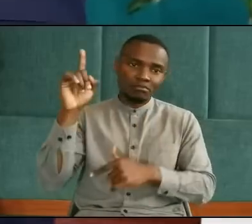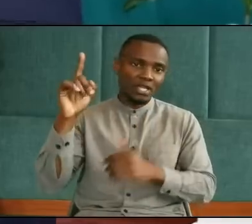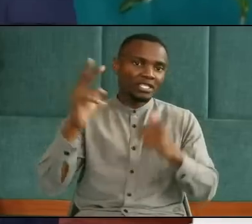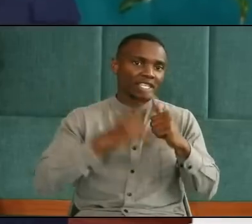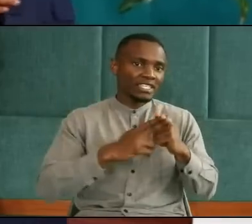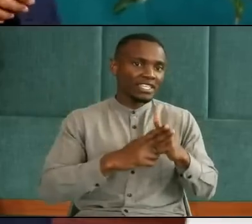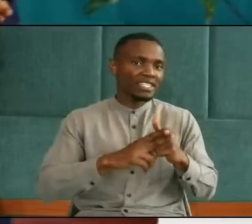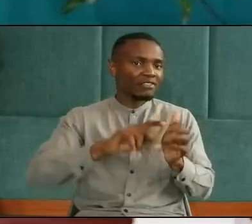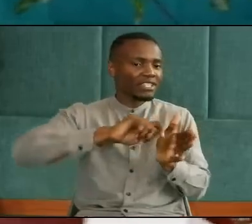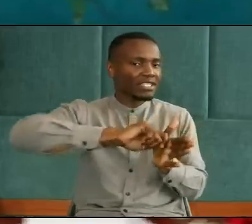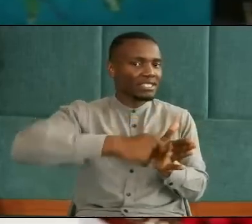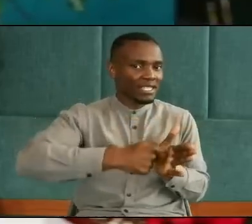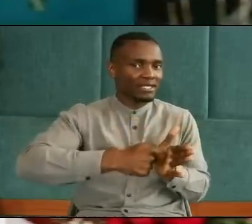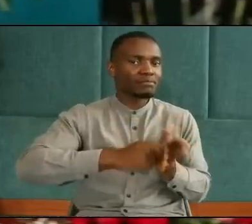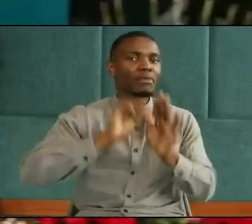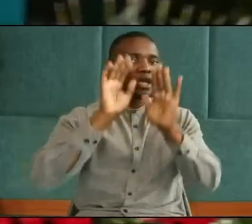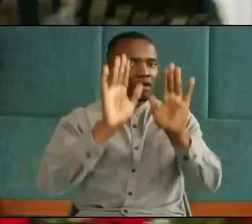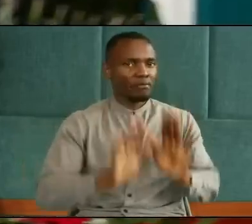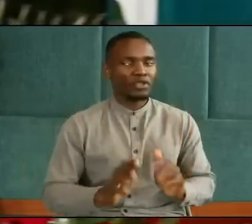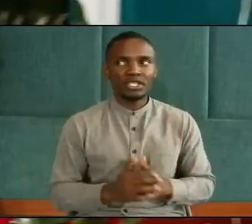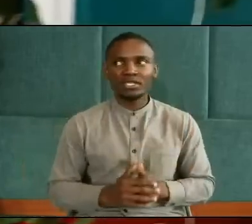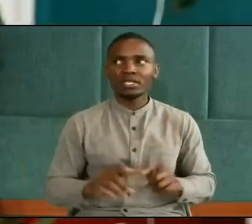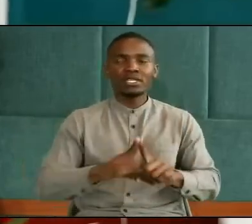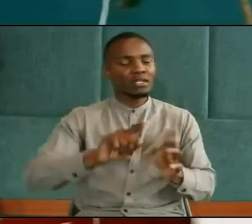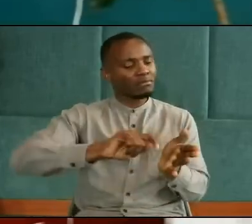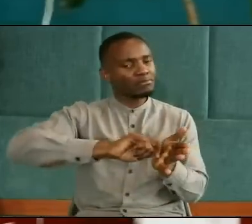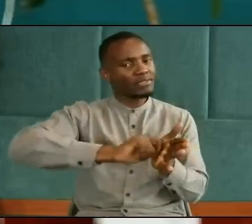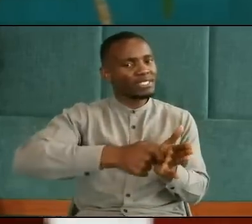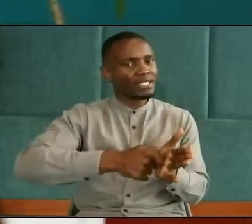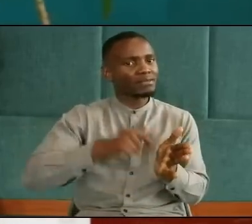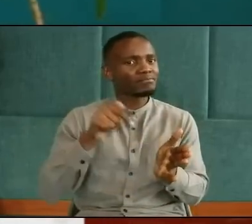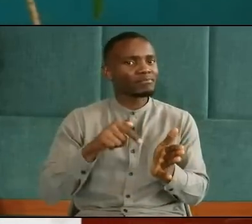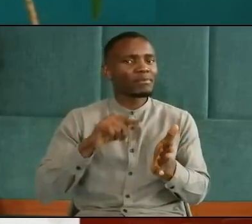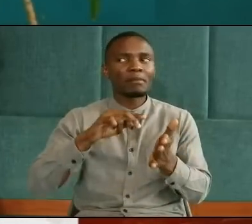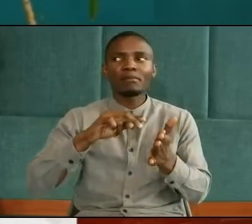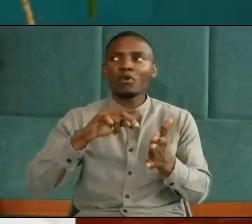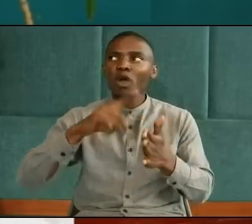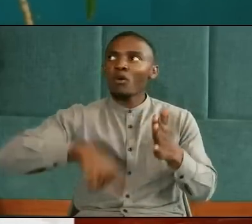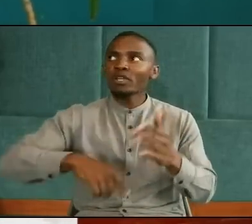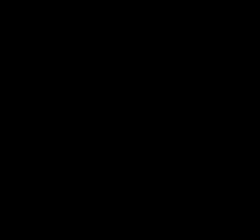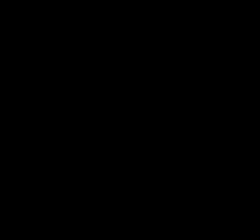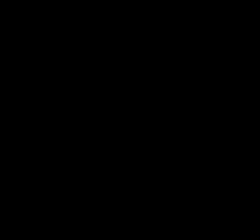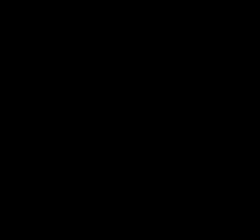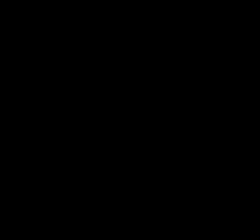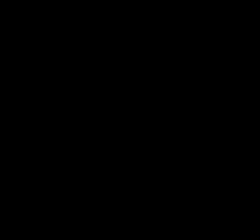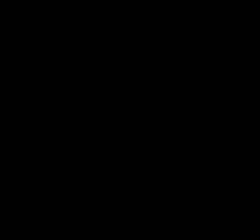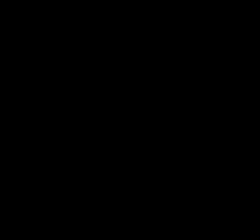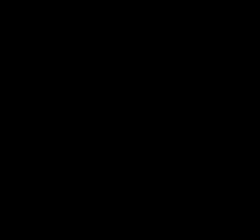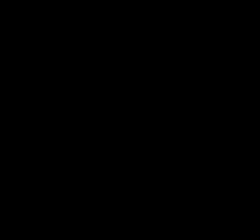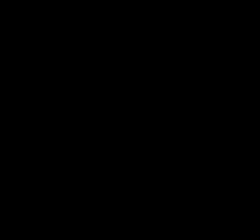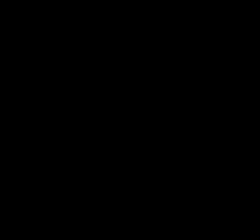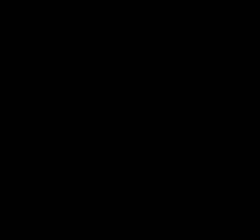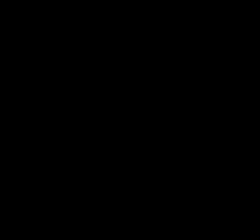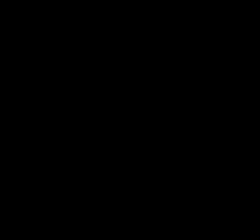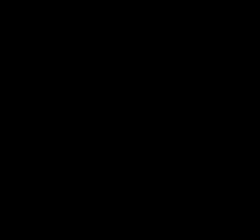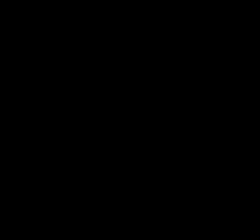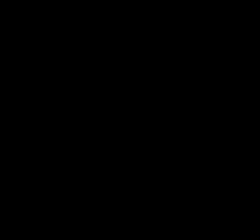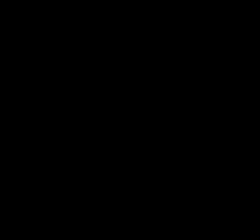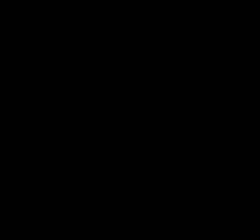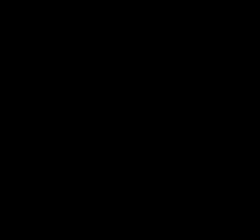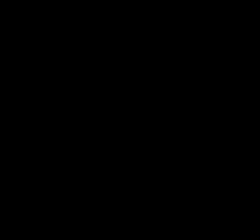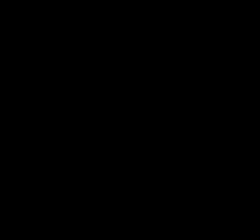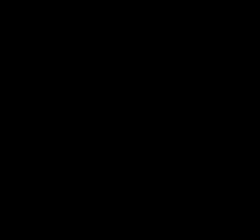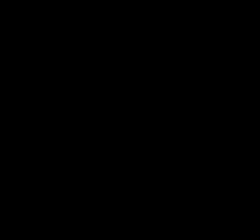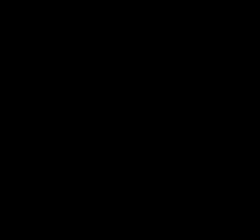important. Now, what are these seals? What are these seals? These seven seals. We go to